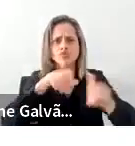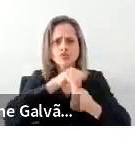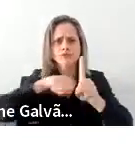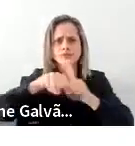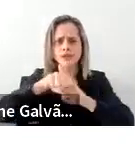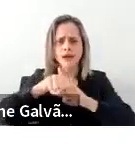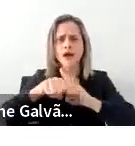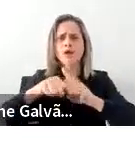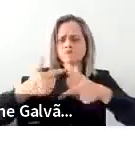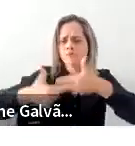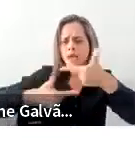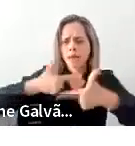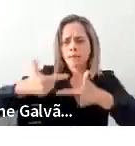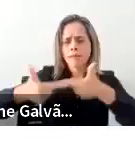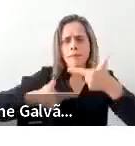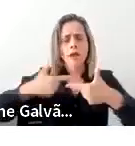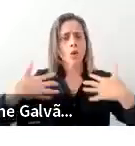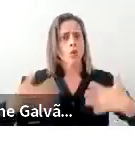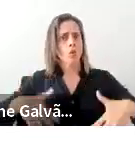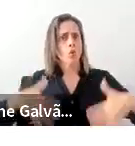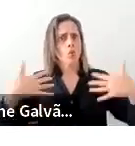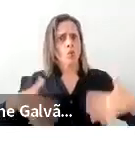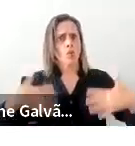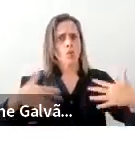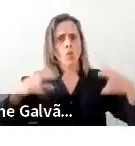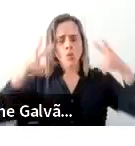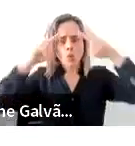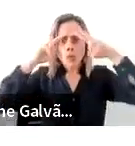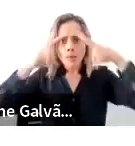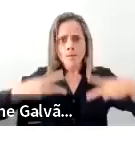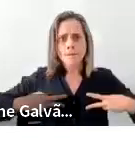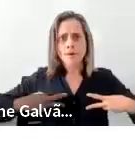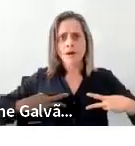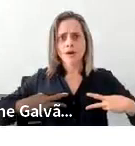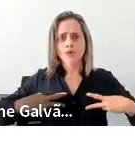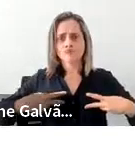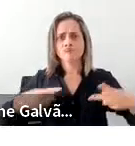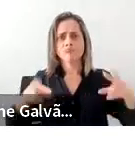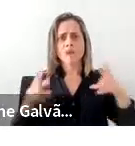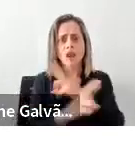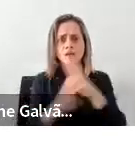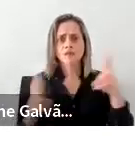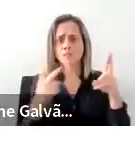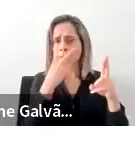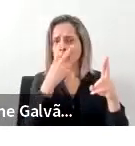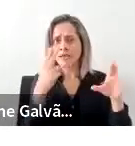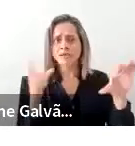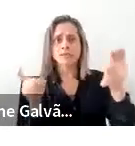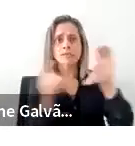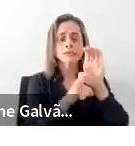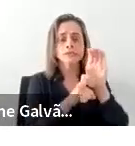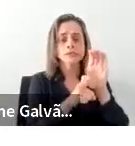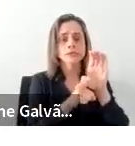trapped to appear as relations between material objects.